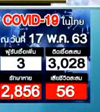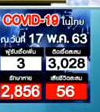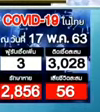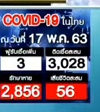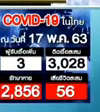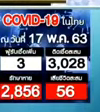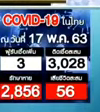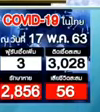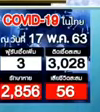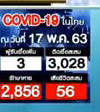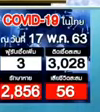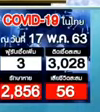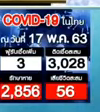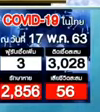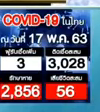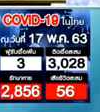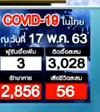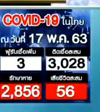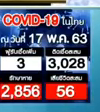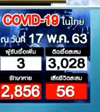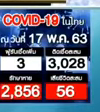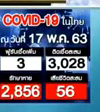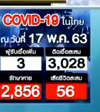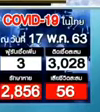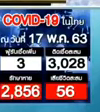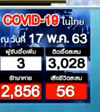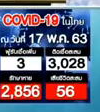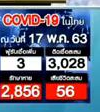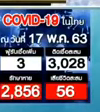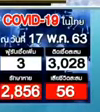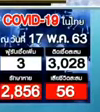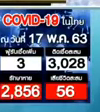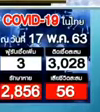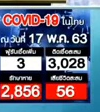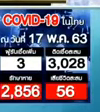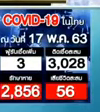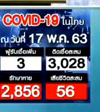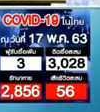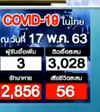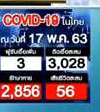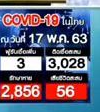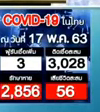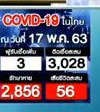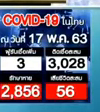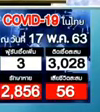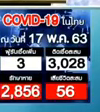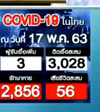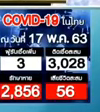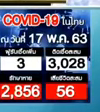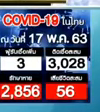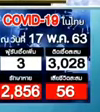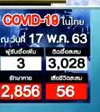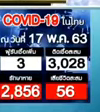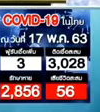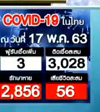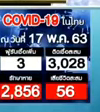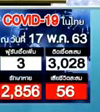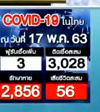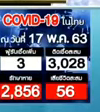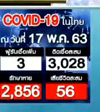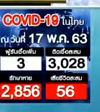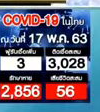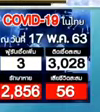The various embassies around the world have continued to assist Thai nationals. We have some images of